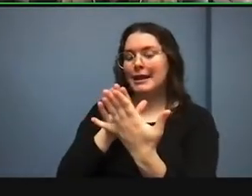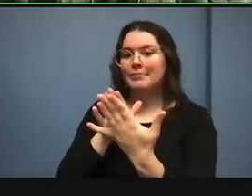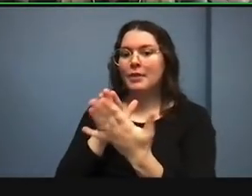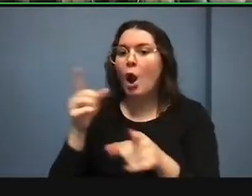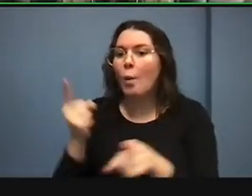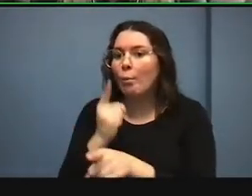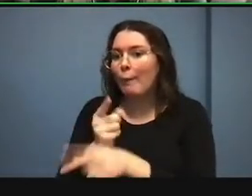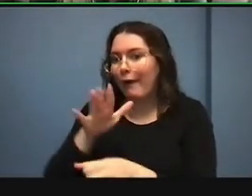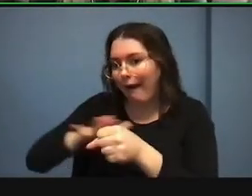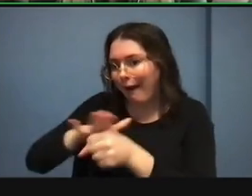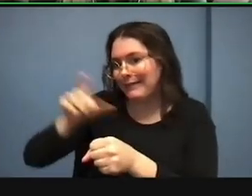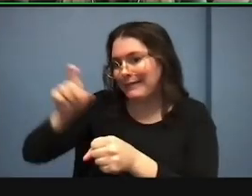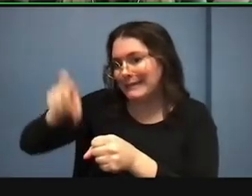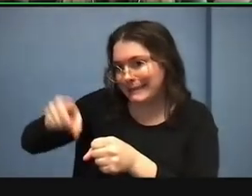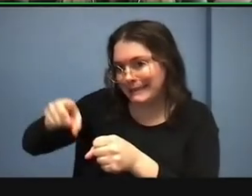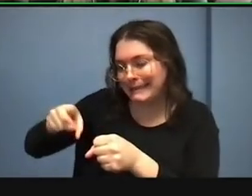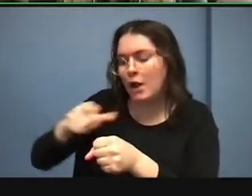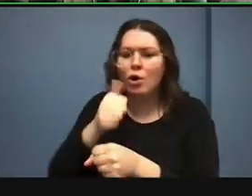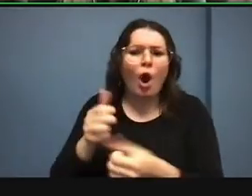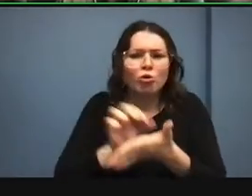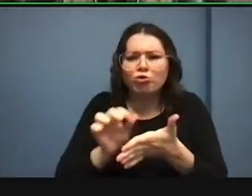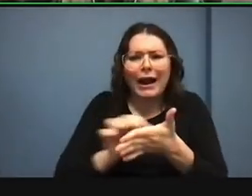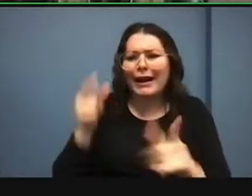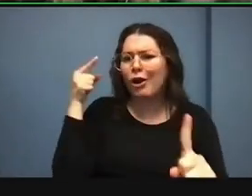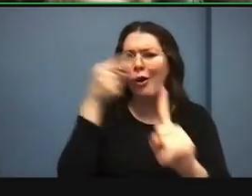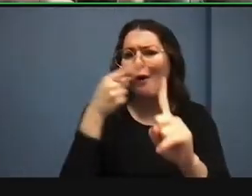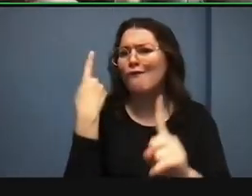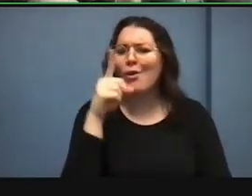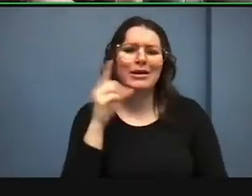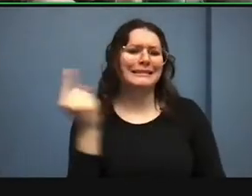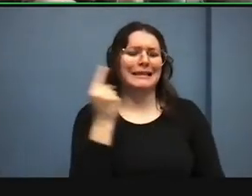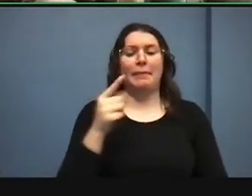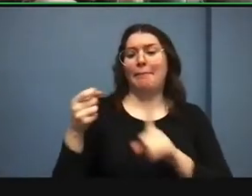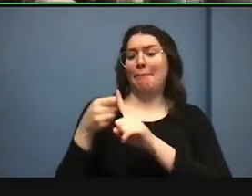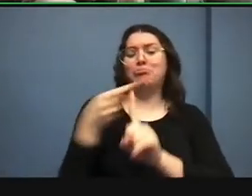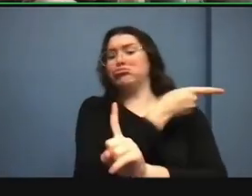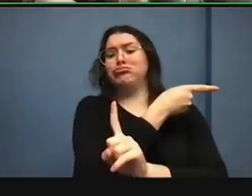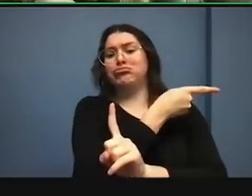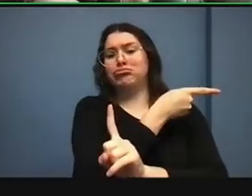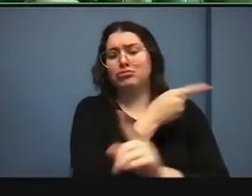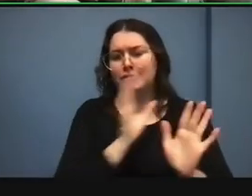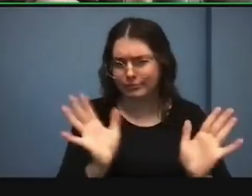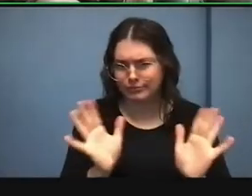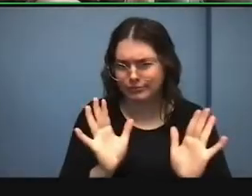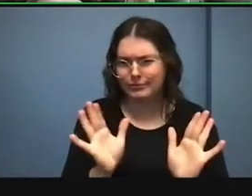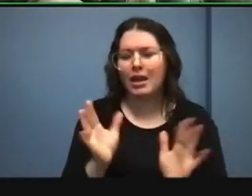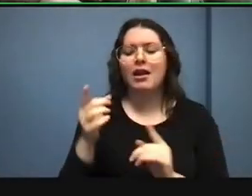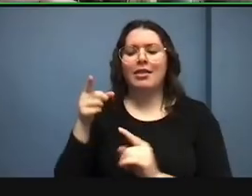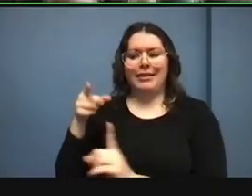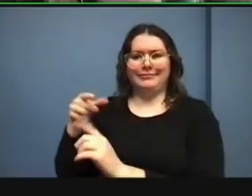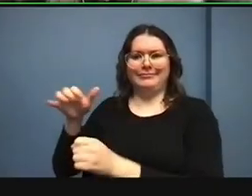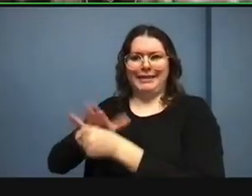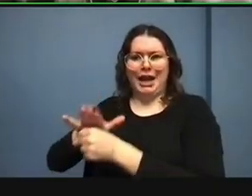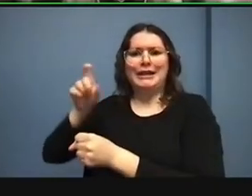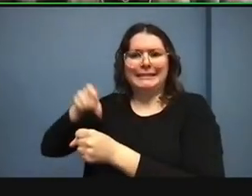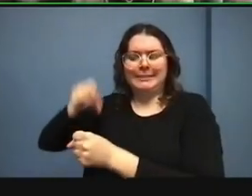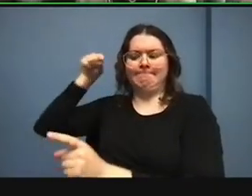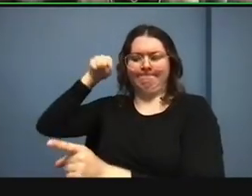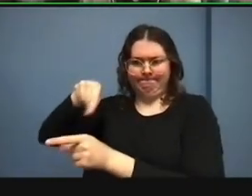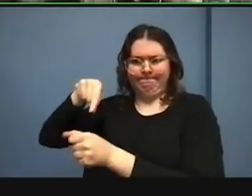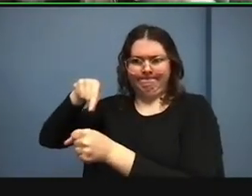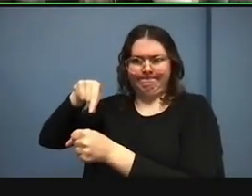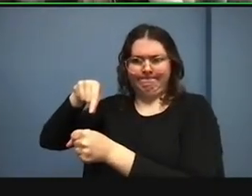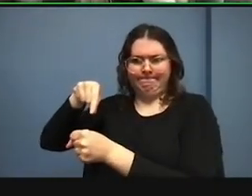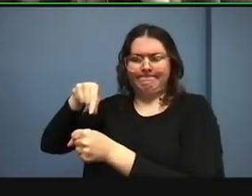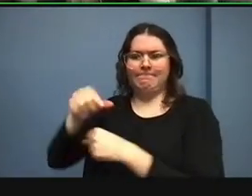area of need. And we're not writing a goal for something completely different than what the area of need is, because I